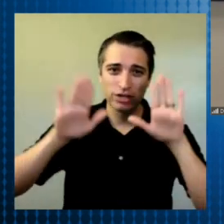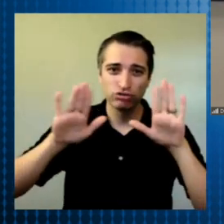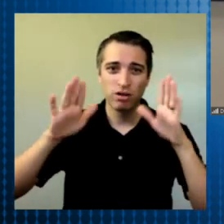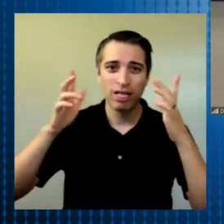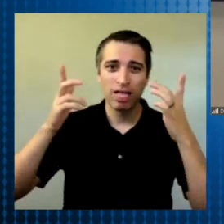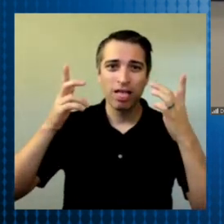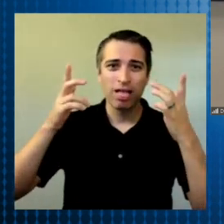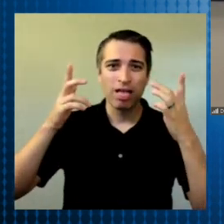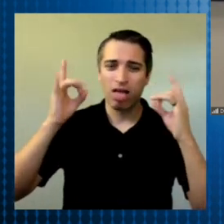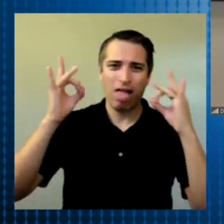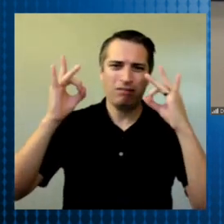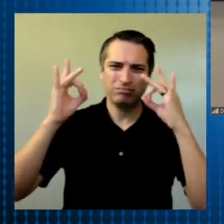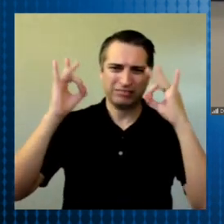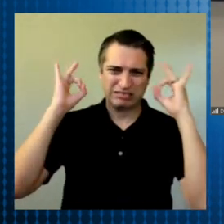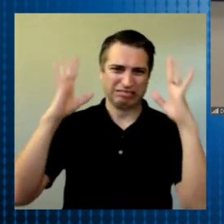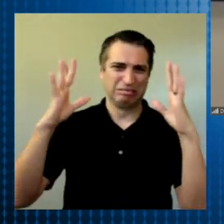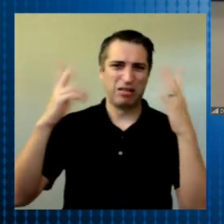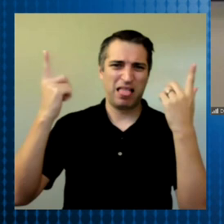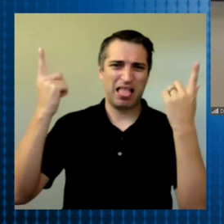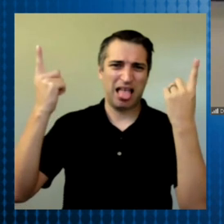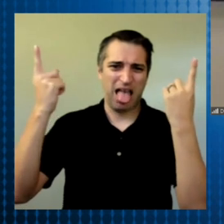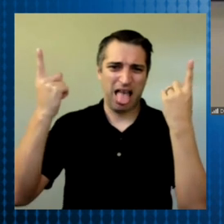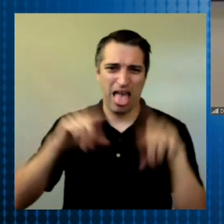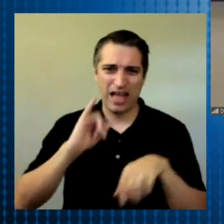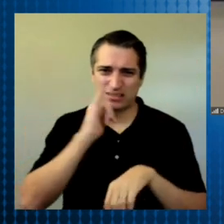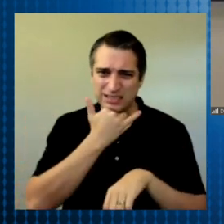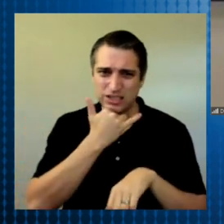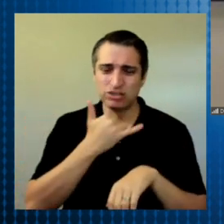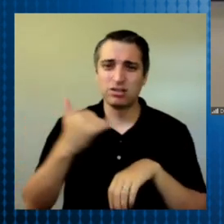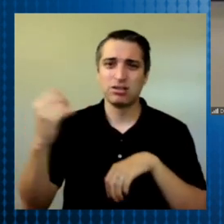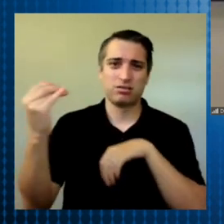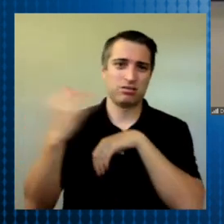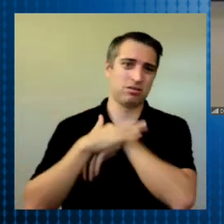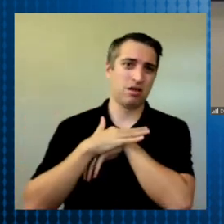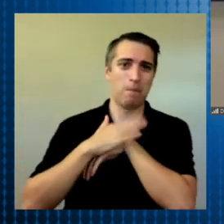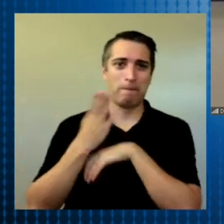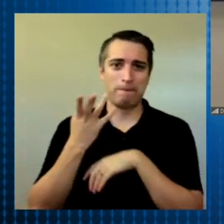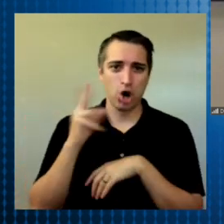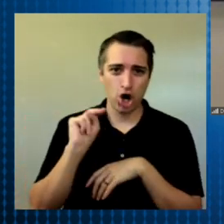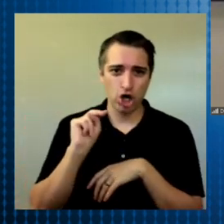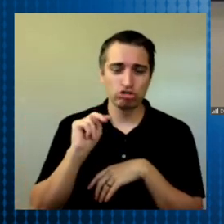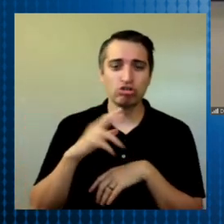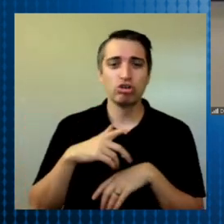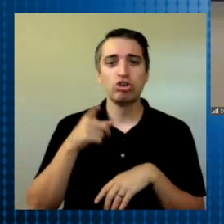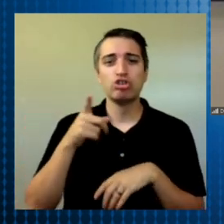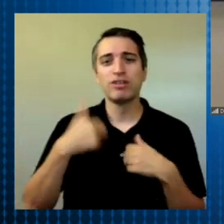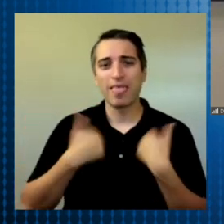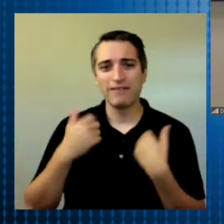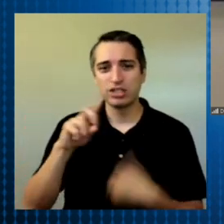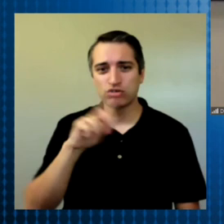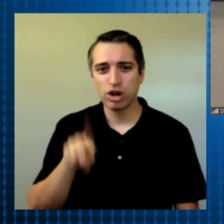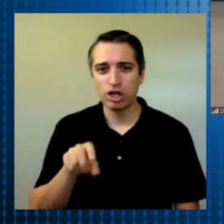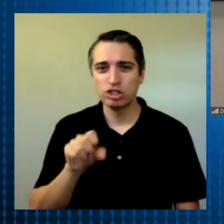burned severely. She is a graduate of Williams Mary Law School. She now lives in Detroit. She's cute as a